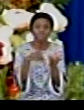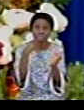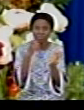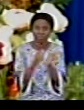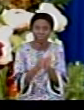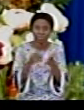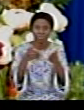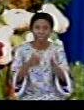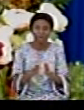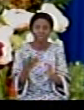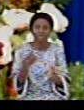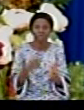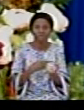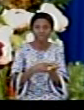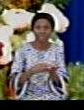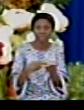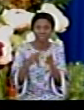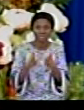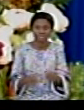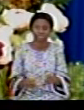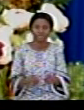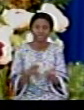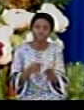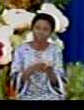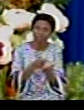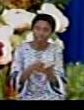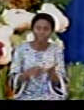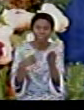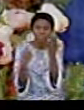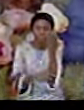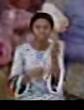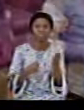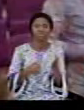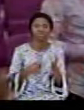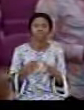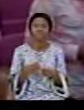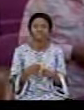an ointment of oil upon my head. Pray.